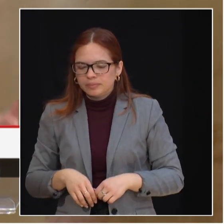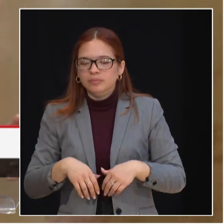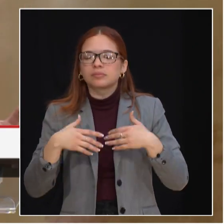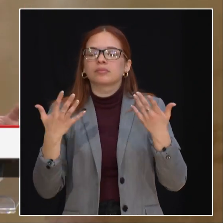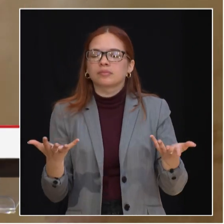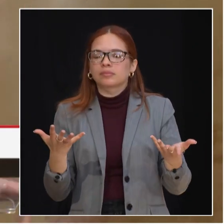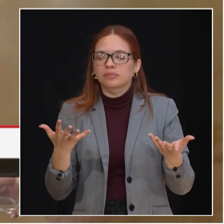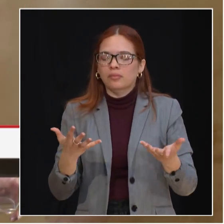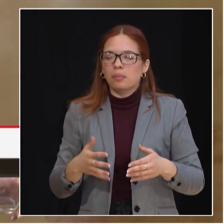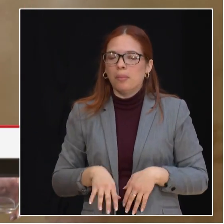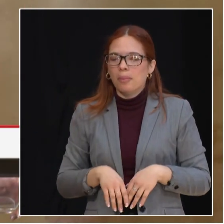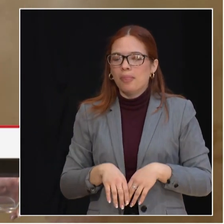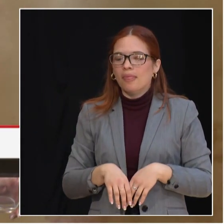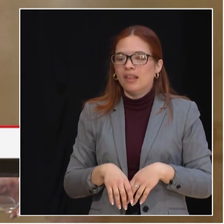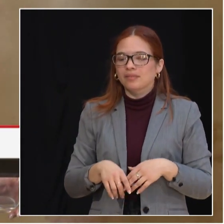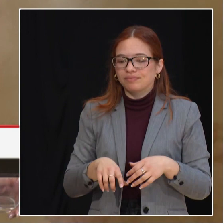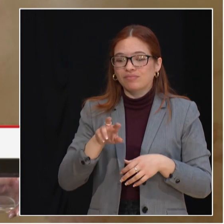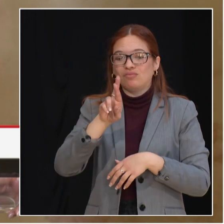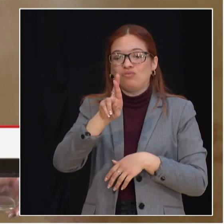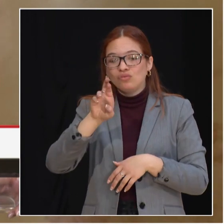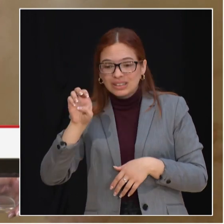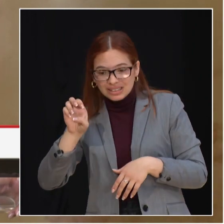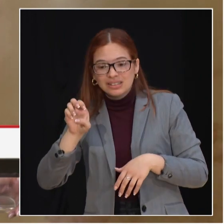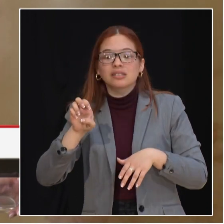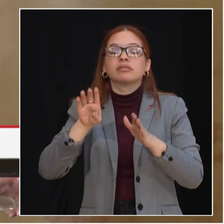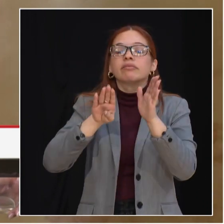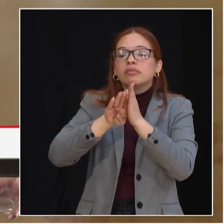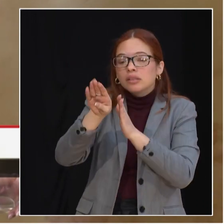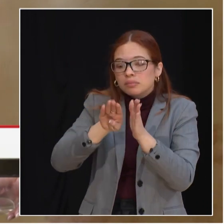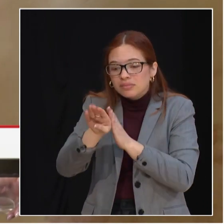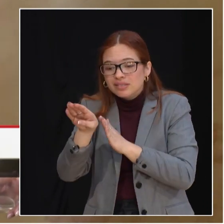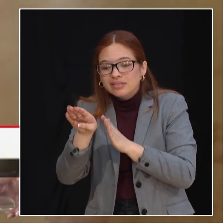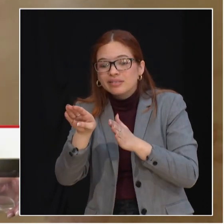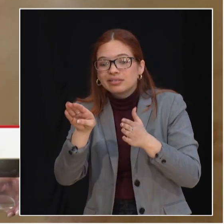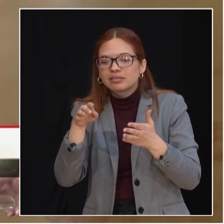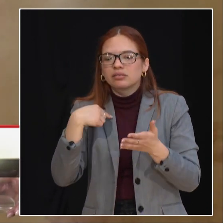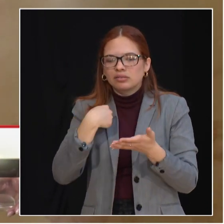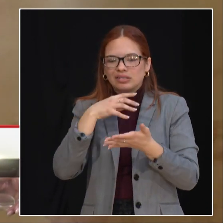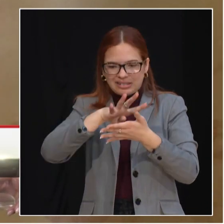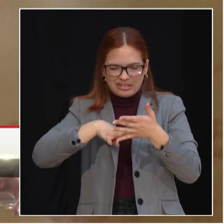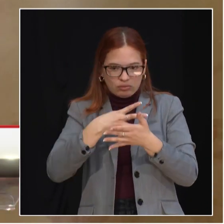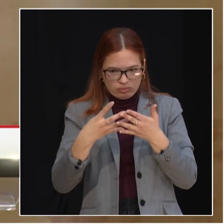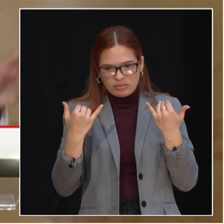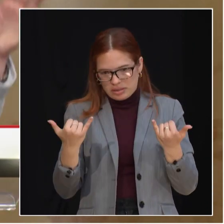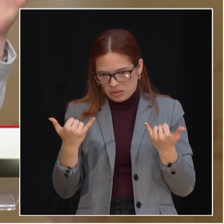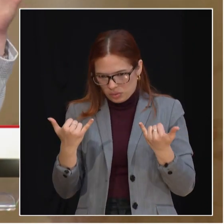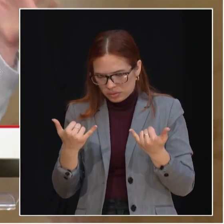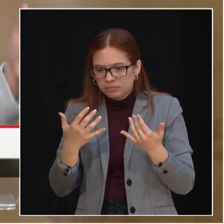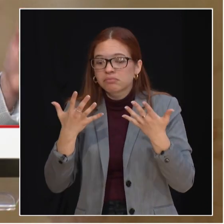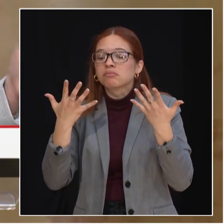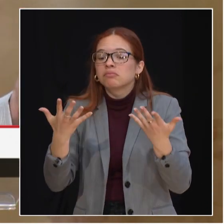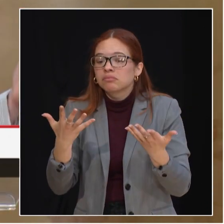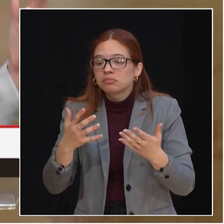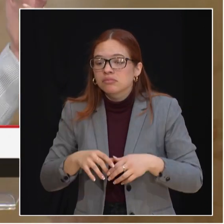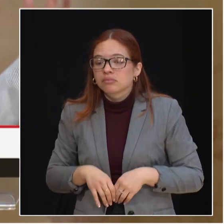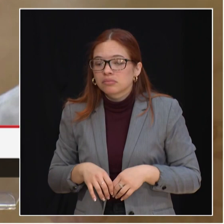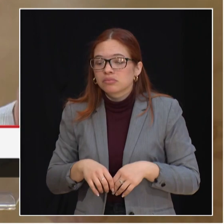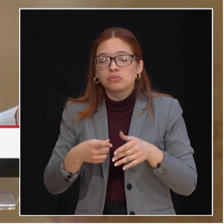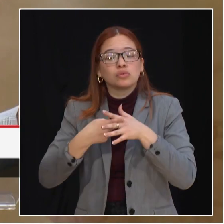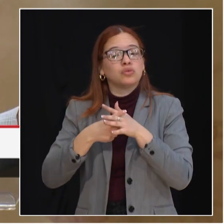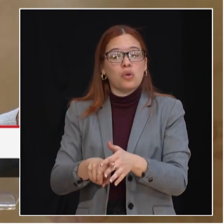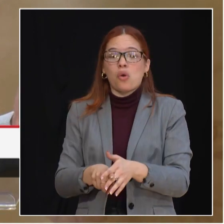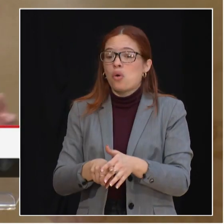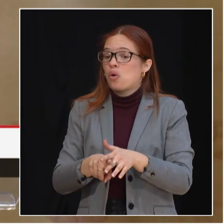neighborhood development component of today's agenda. To kick that off, we're going to hear from a